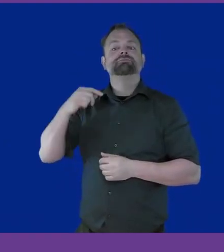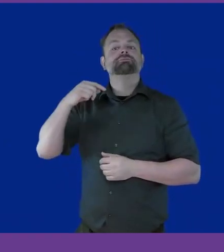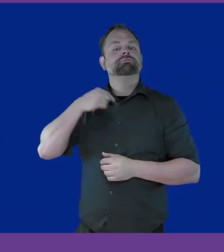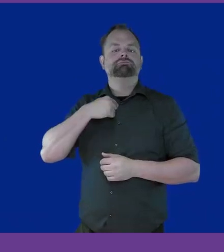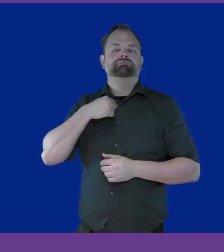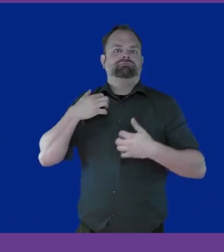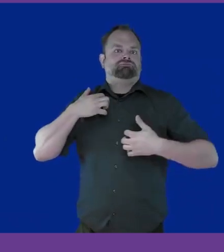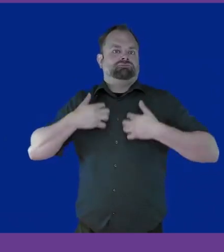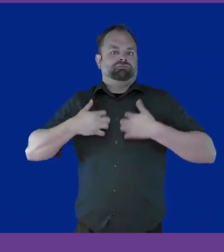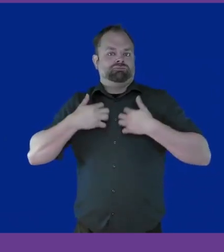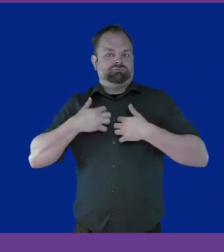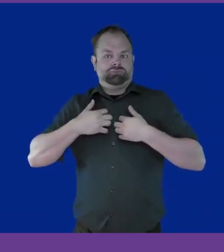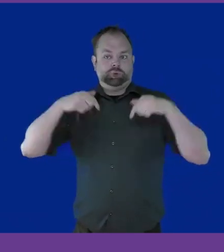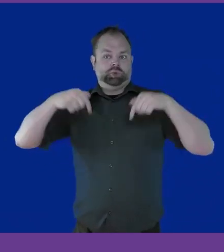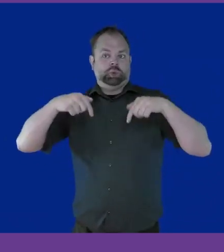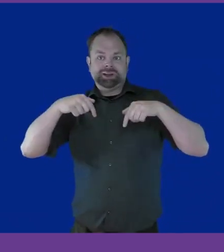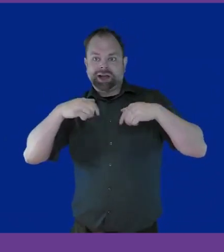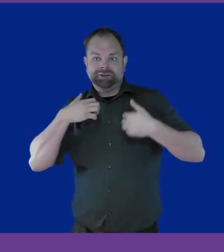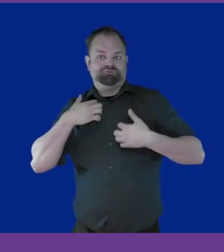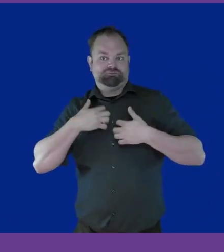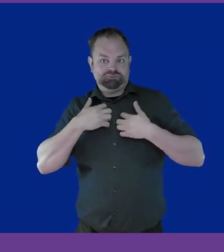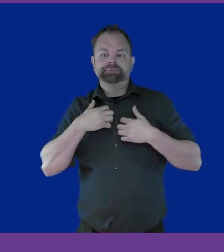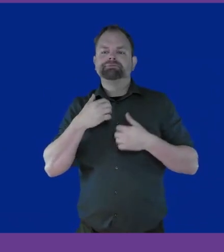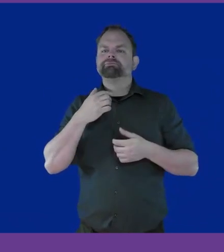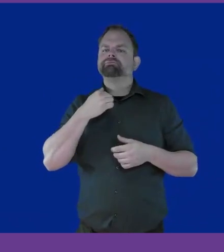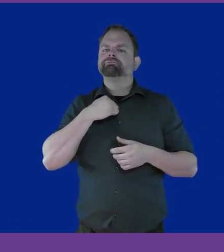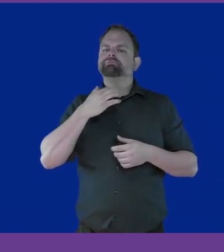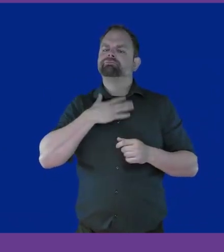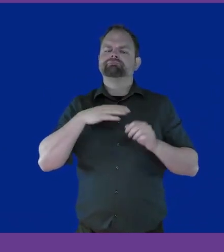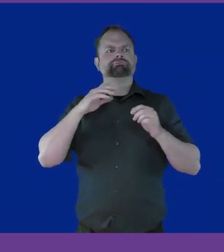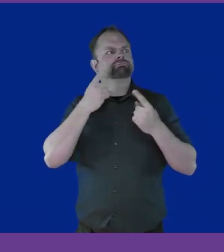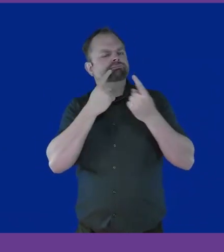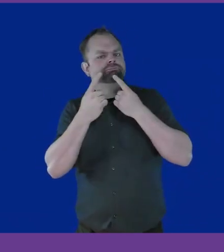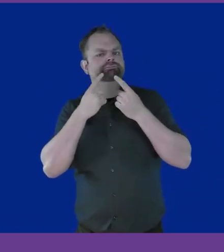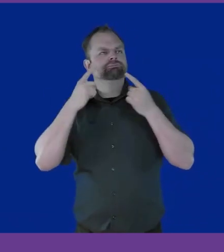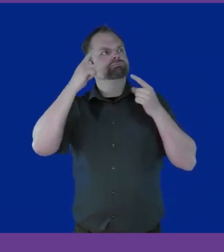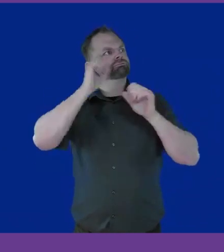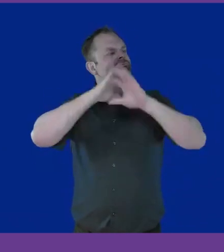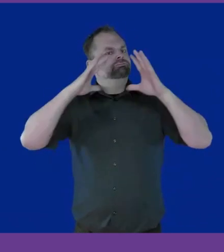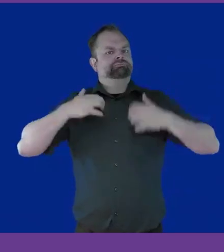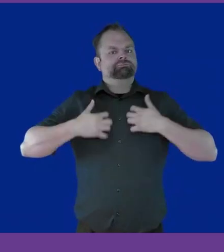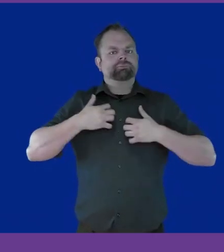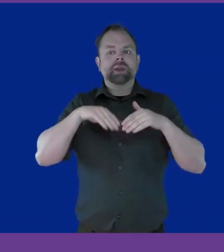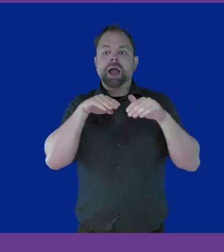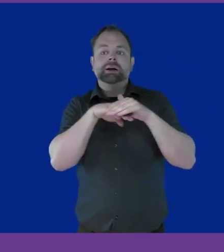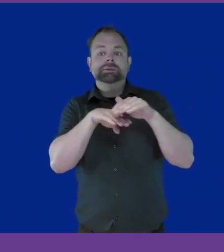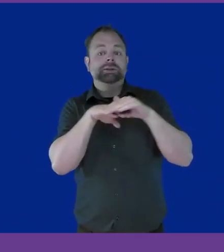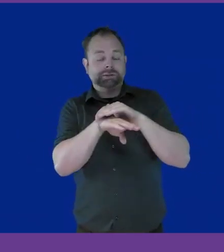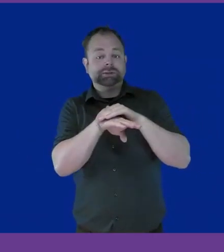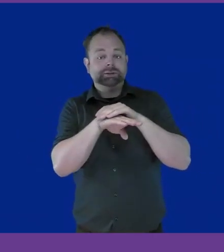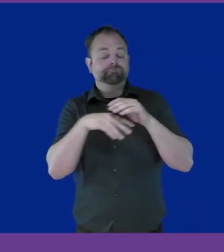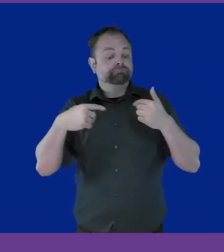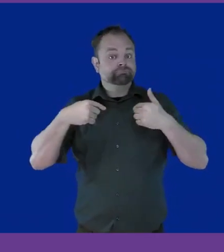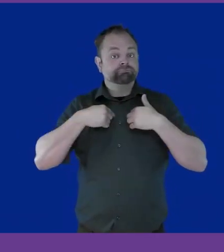for me, accessibility is a way to talk. It's a way to set up our society. It is a